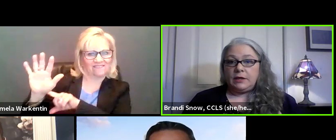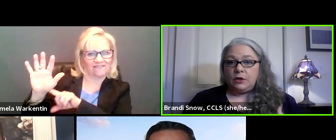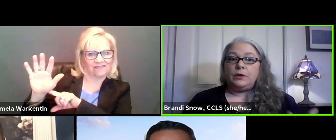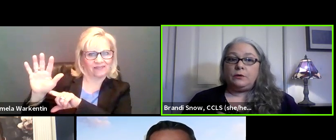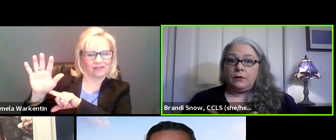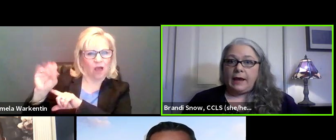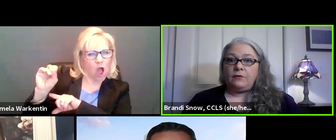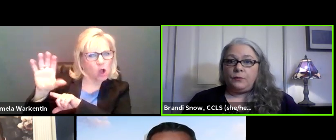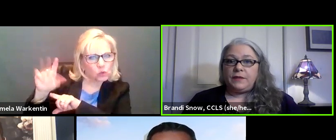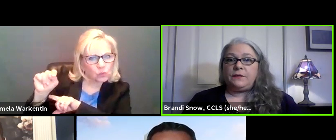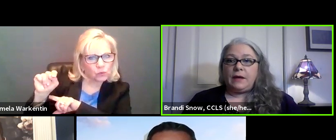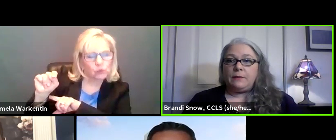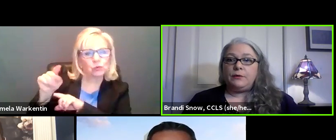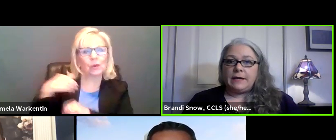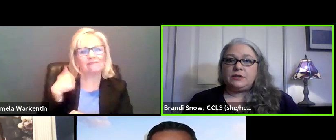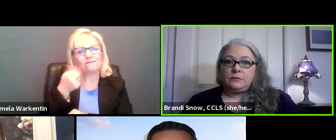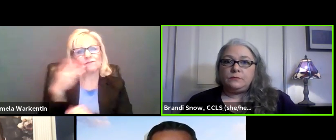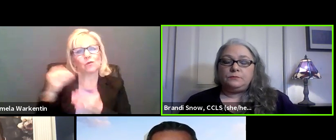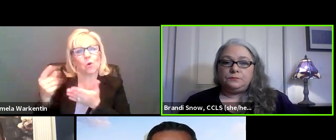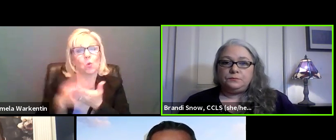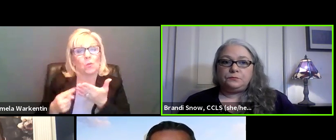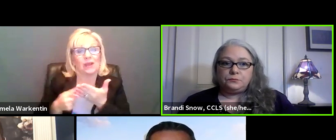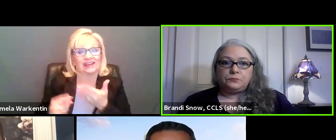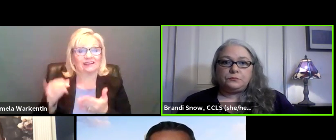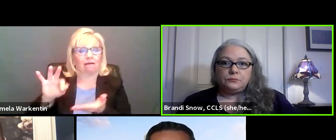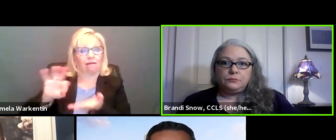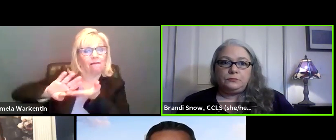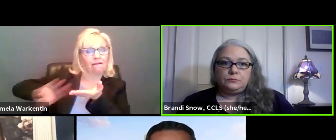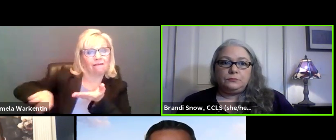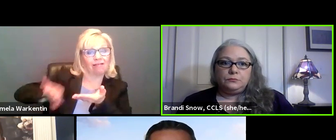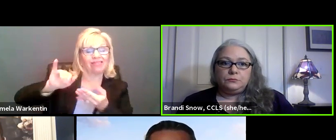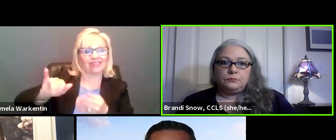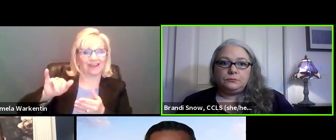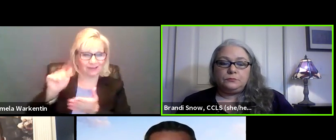weeks that you wouldn't have without that protection.